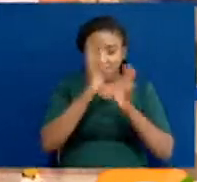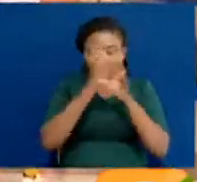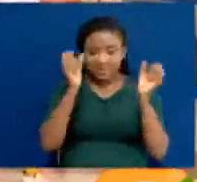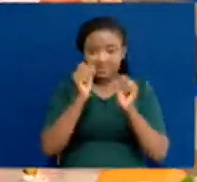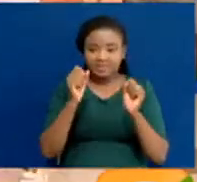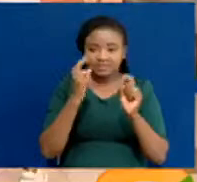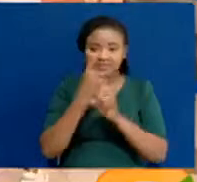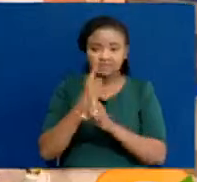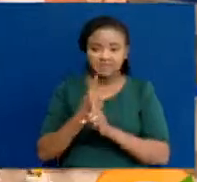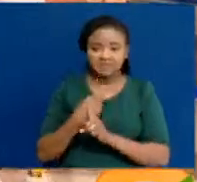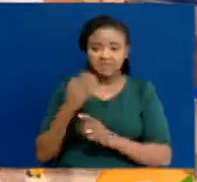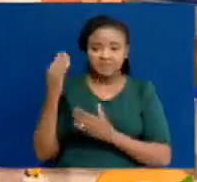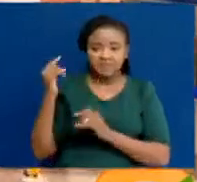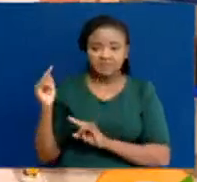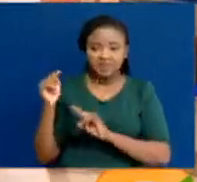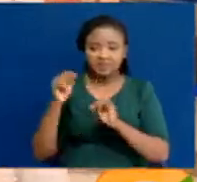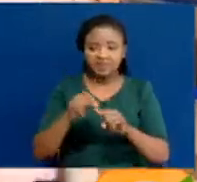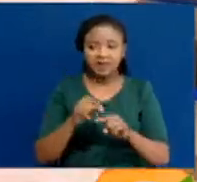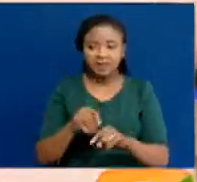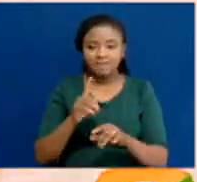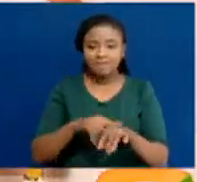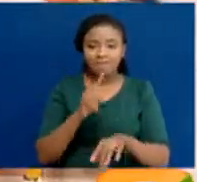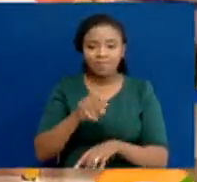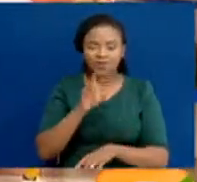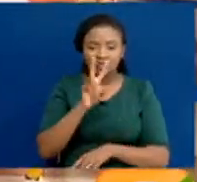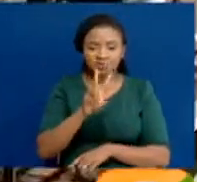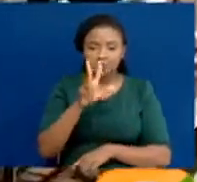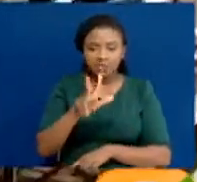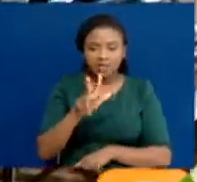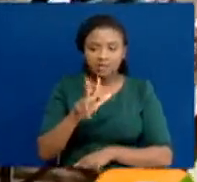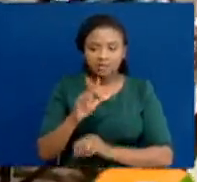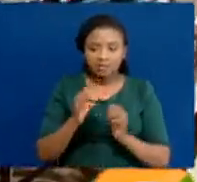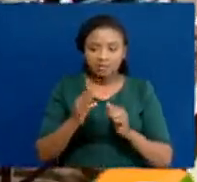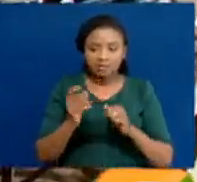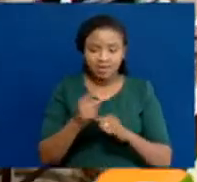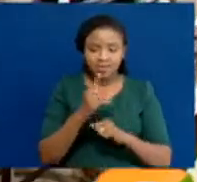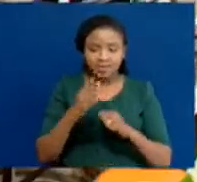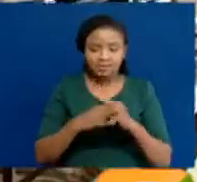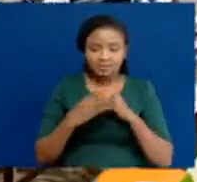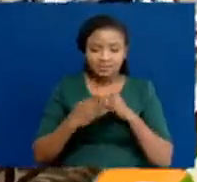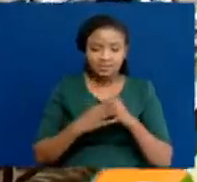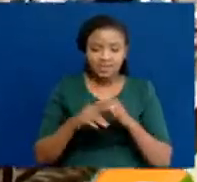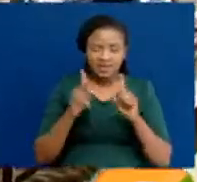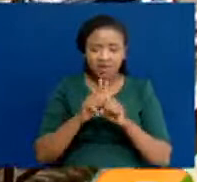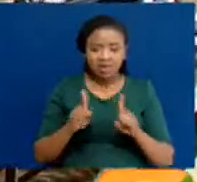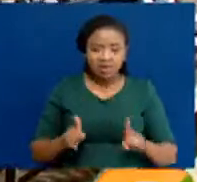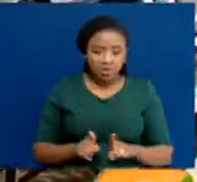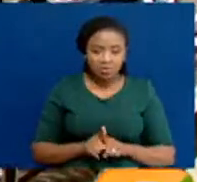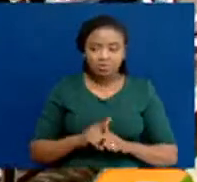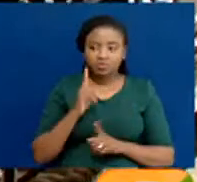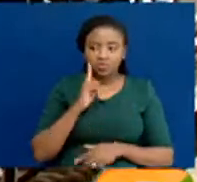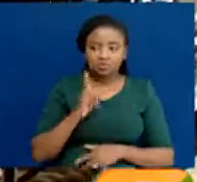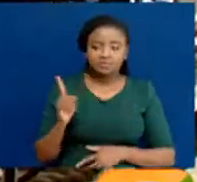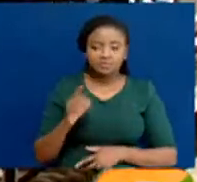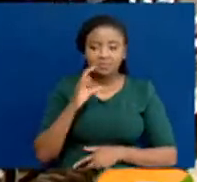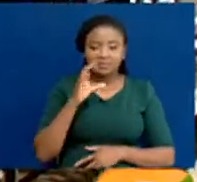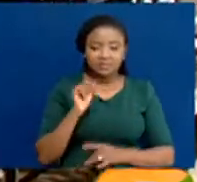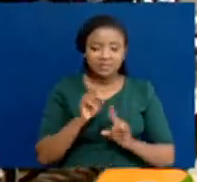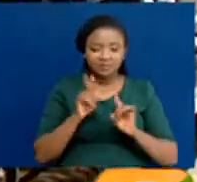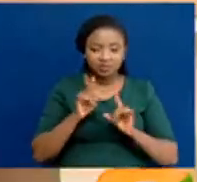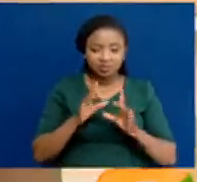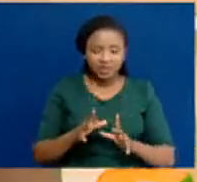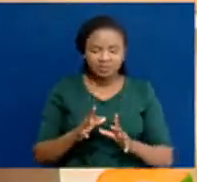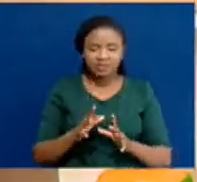the 3rd of September. Speaking to Citizen TV, Tourism CS Penina Malonza revealed that